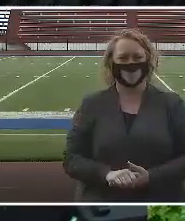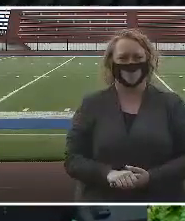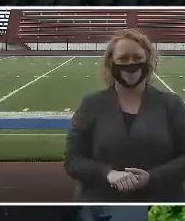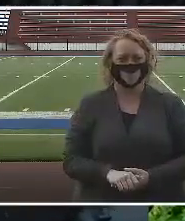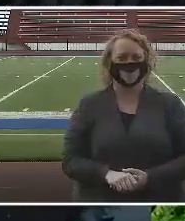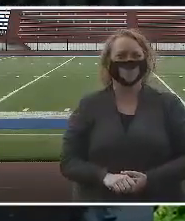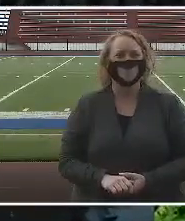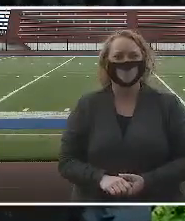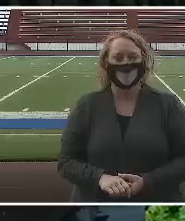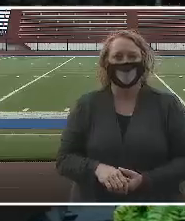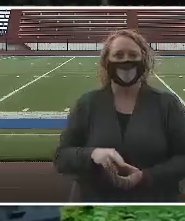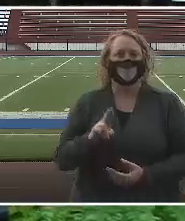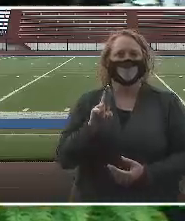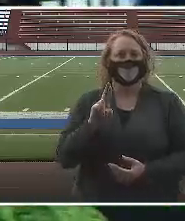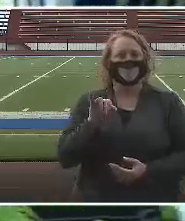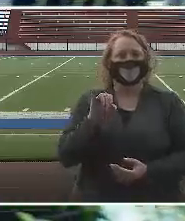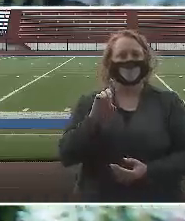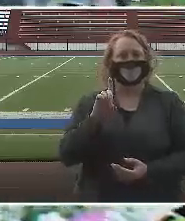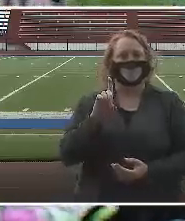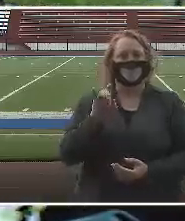Ruby Osman.